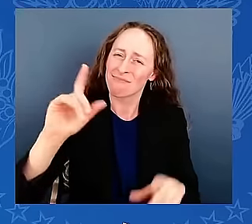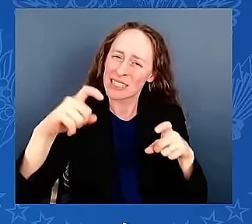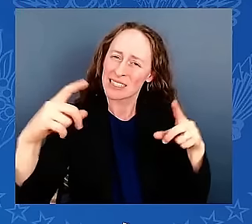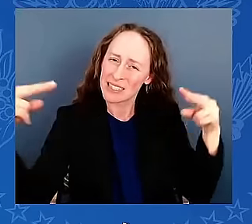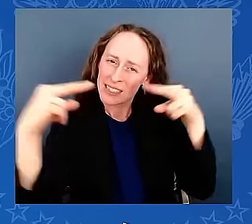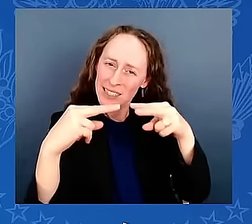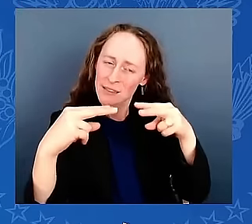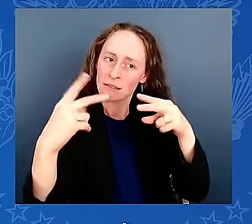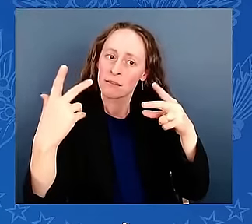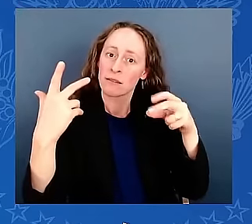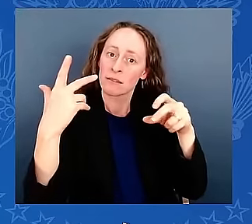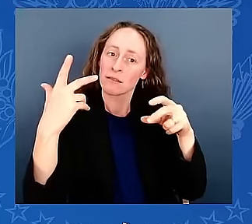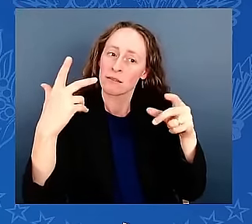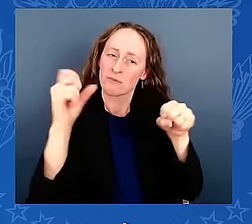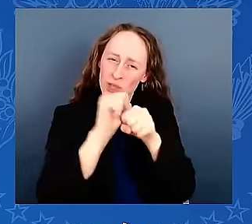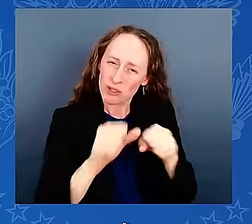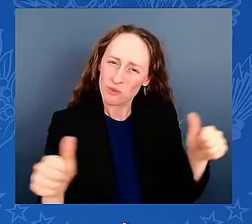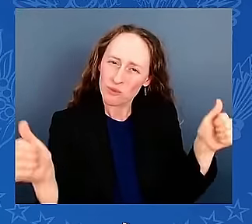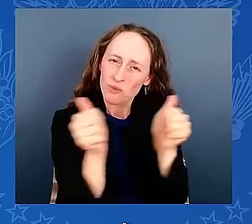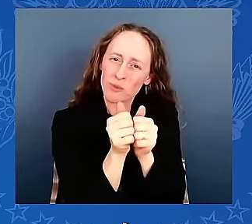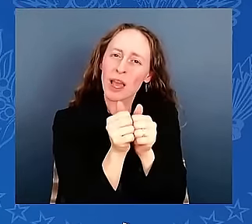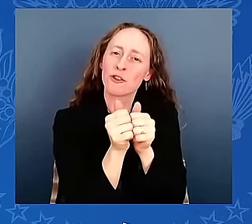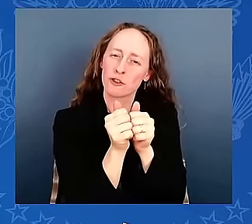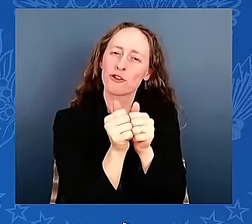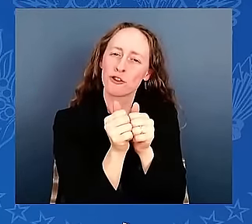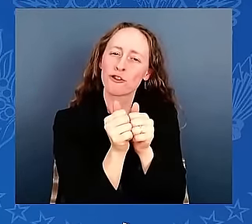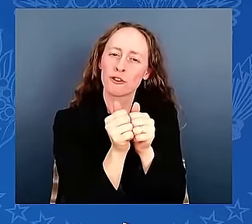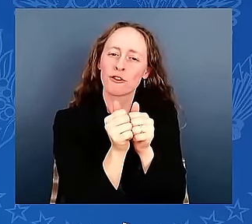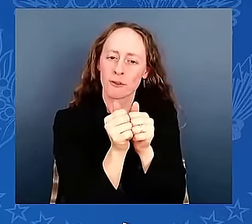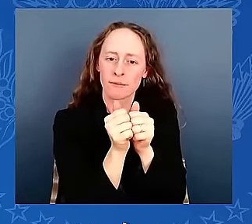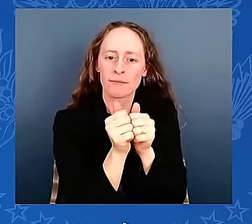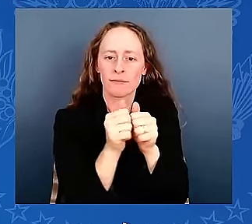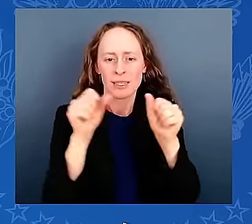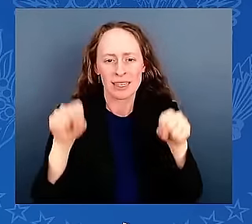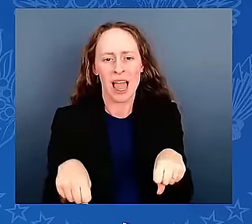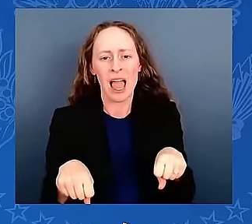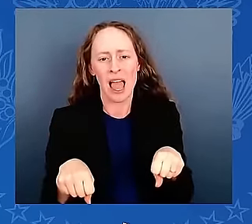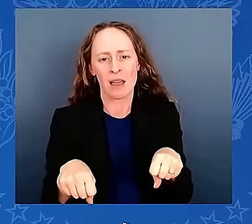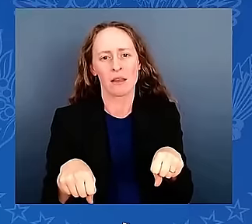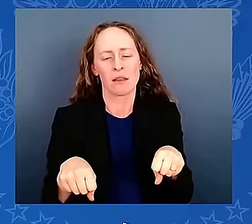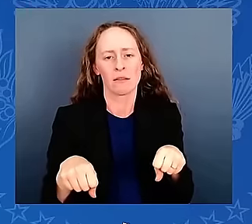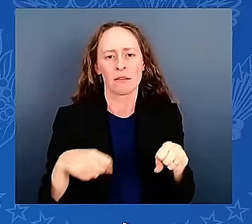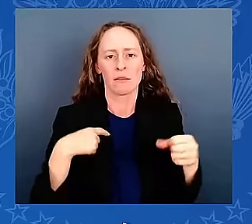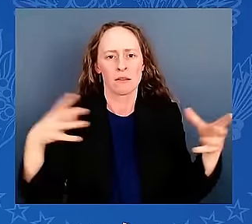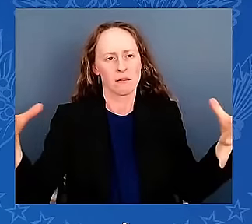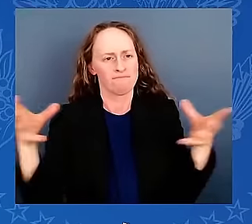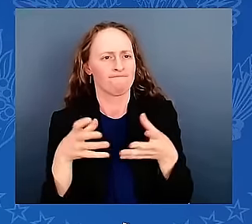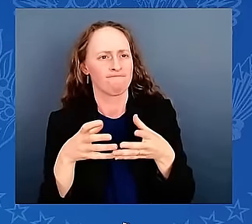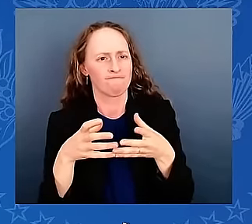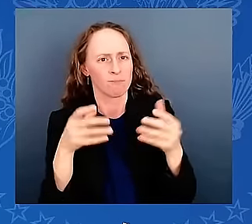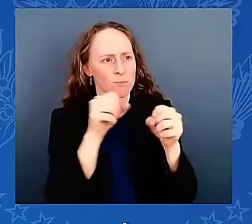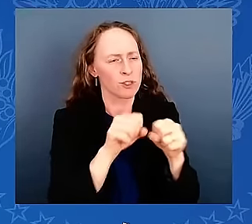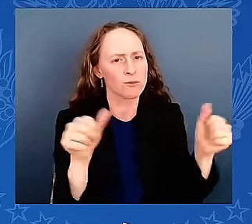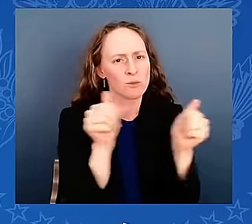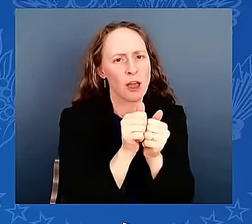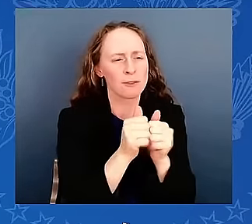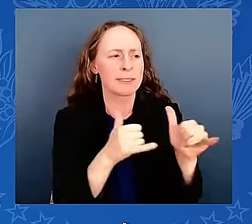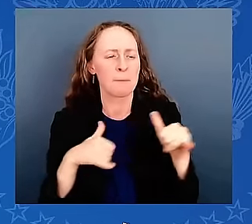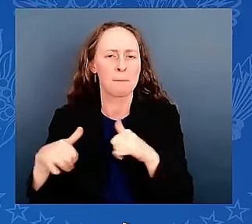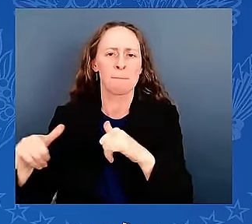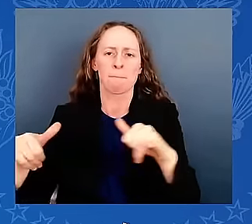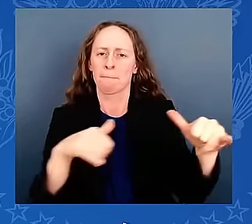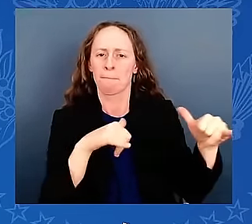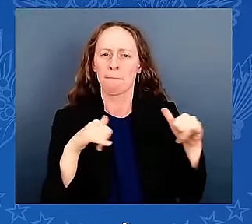do. We must come together. We don't have a time for us versus us